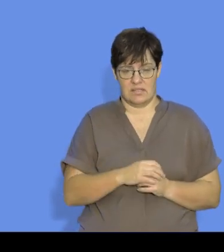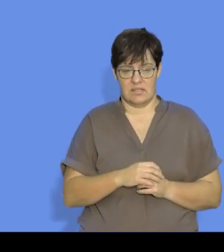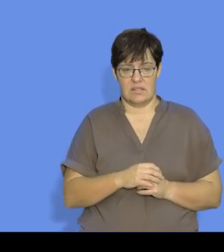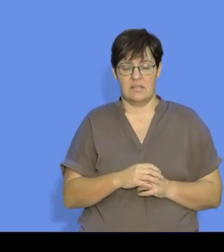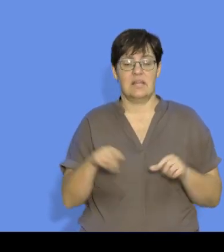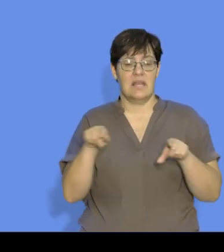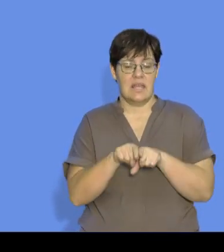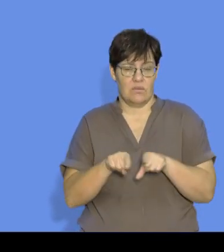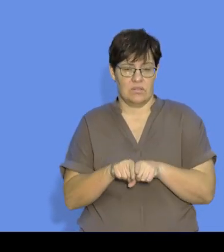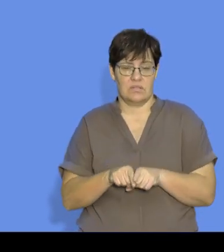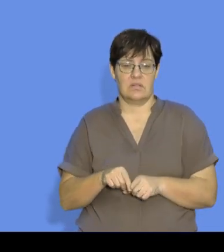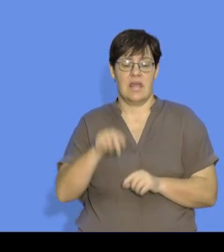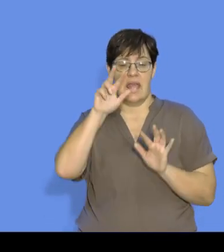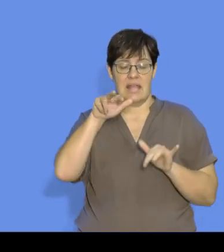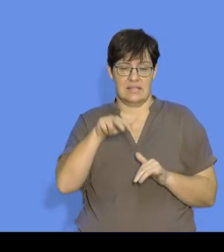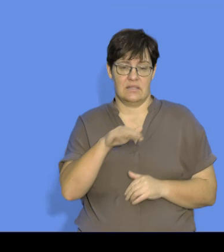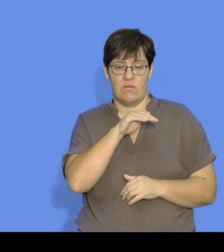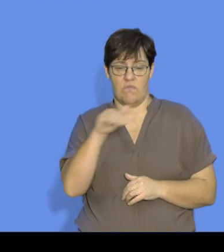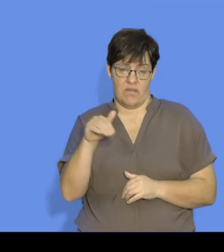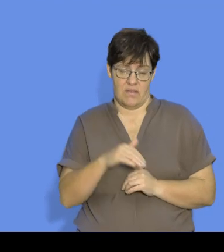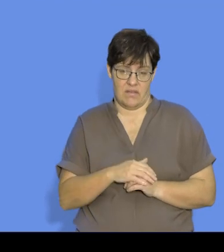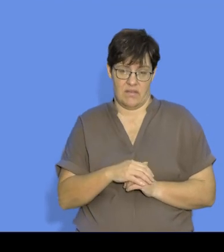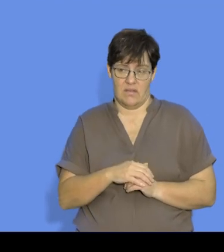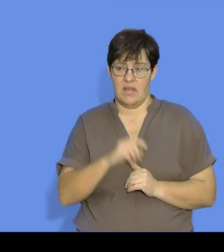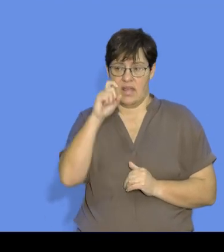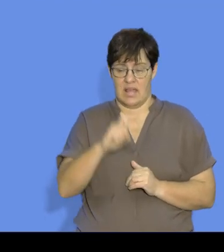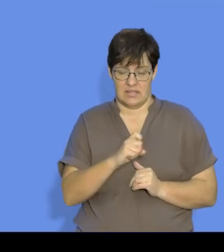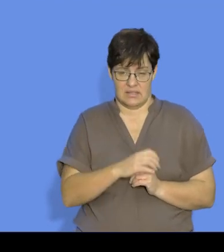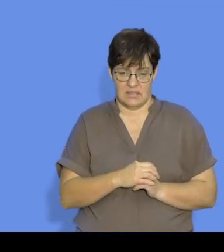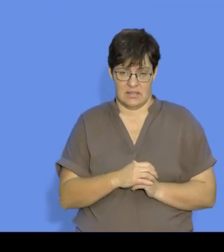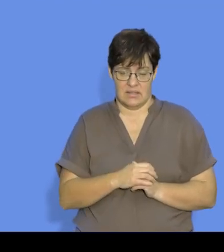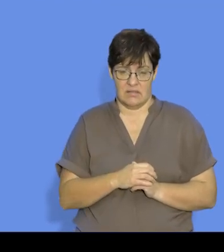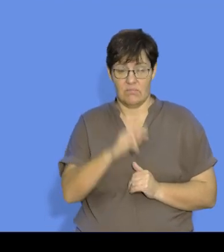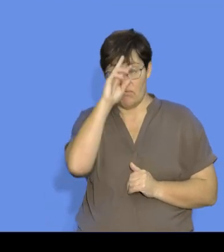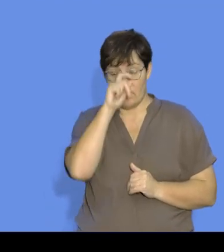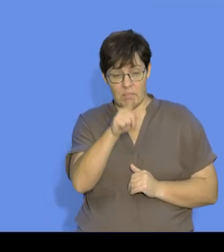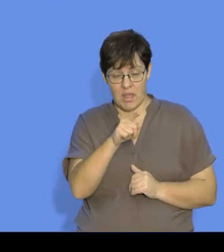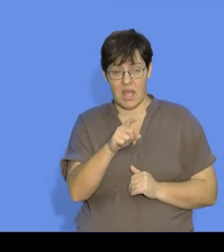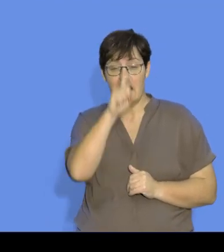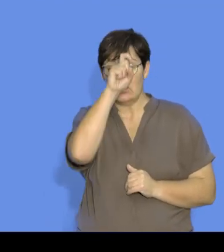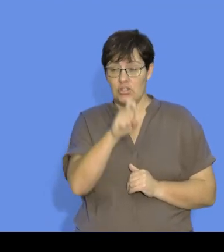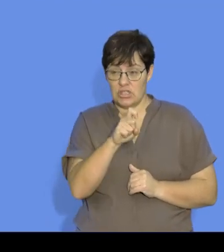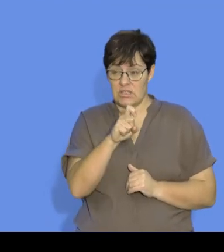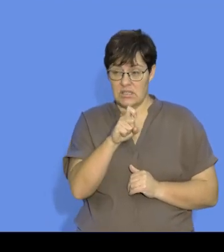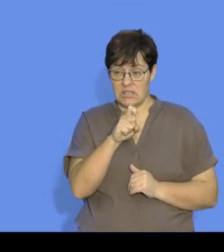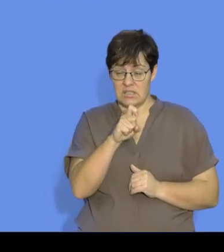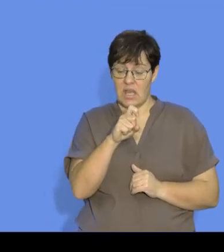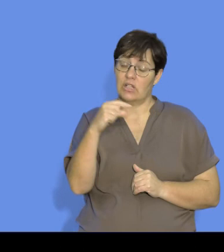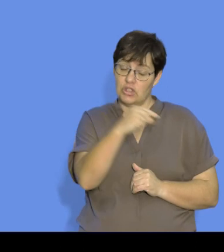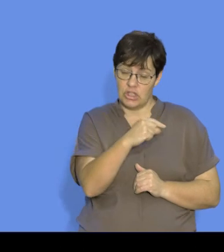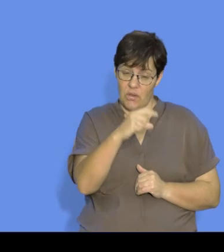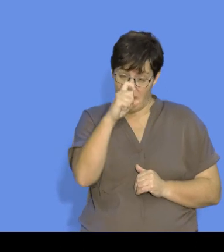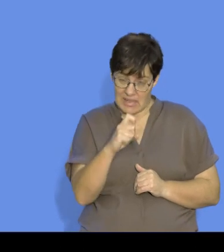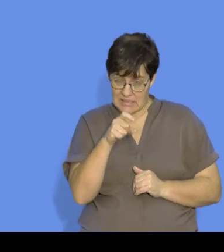of x is equals to 18 over x, right? But remember, the g of x